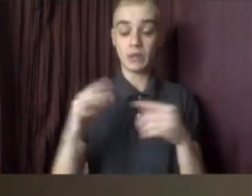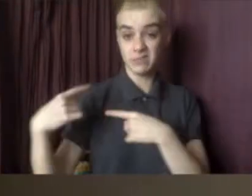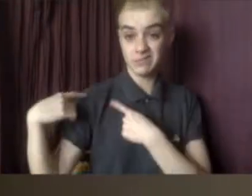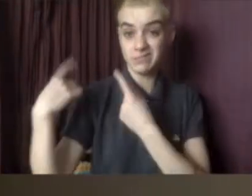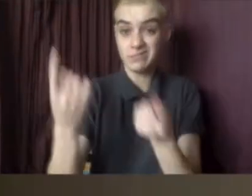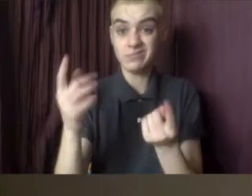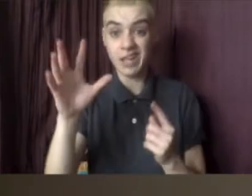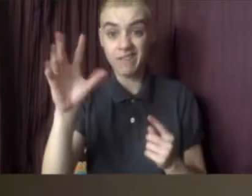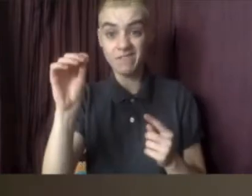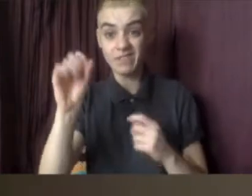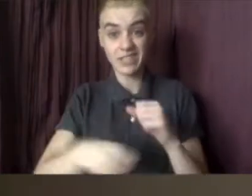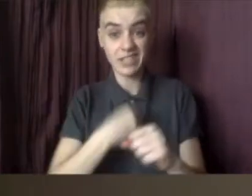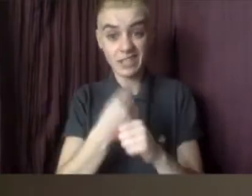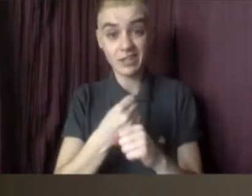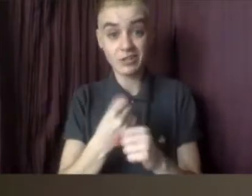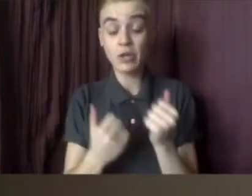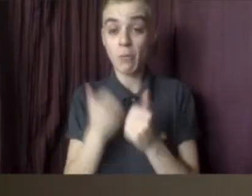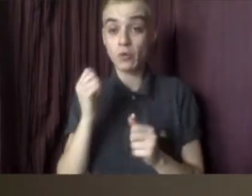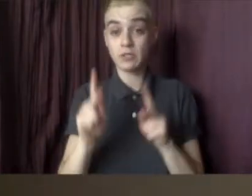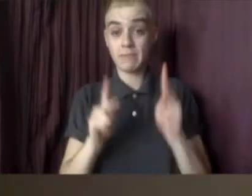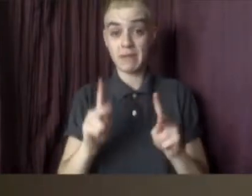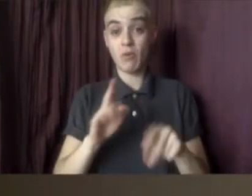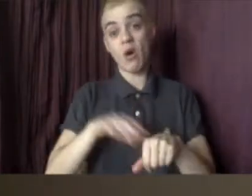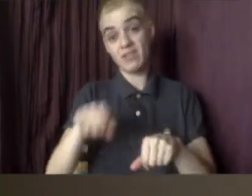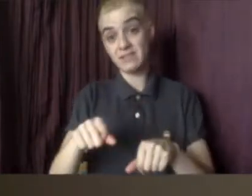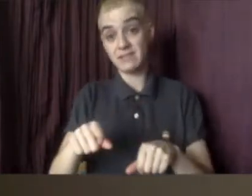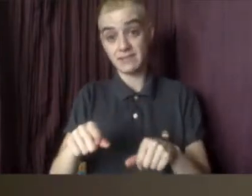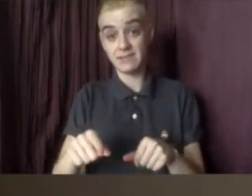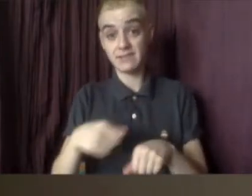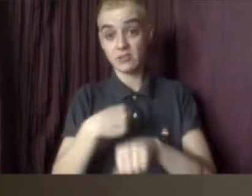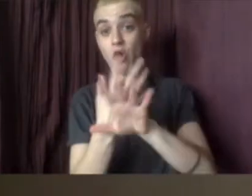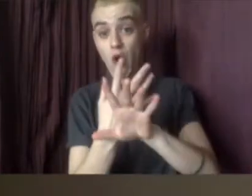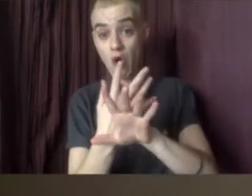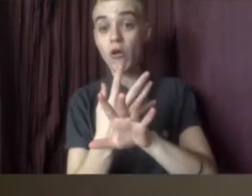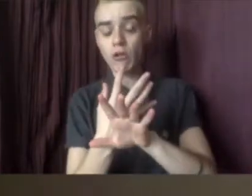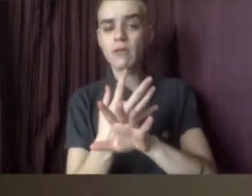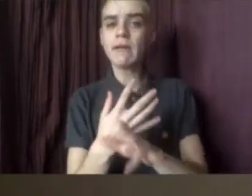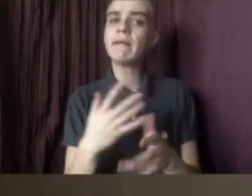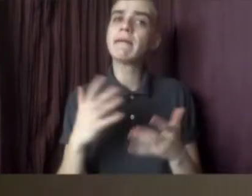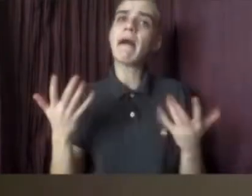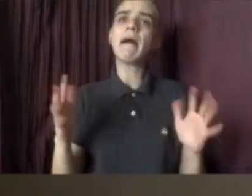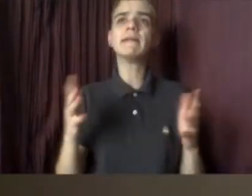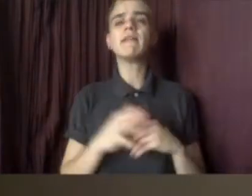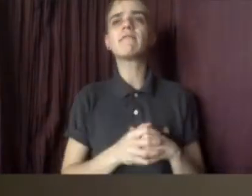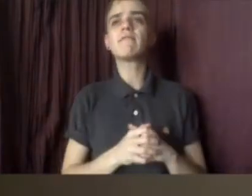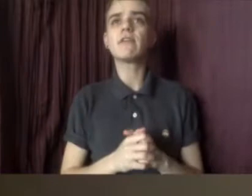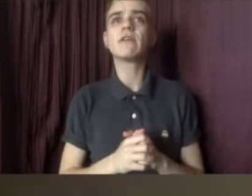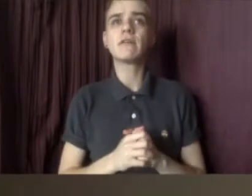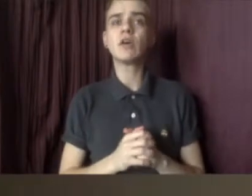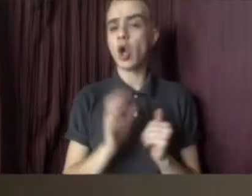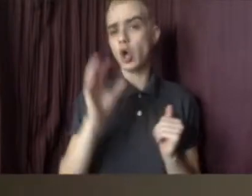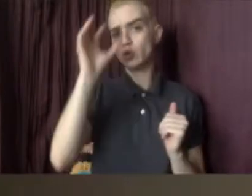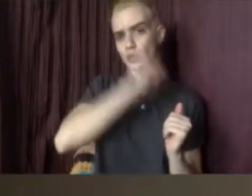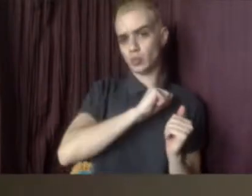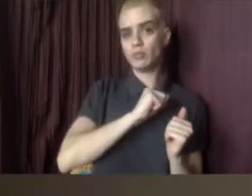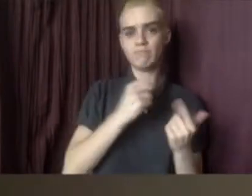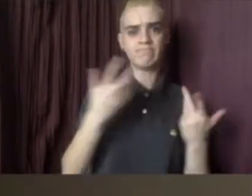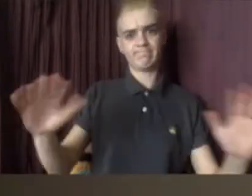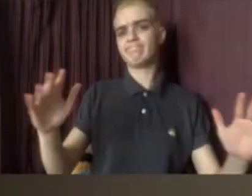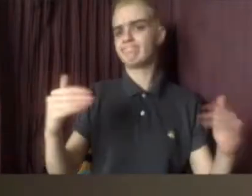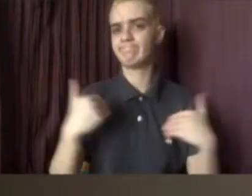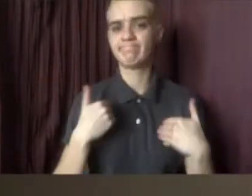really relatively recent in our nation's history. In practice, voting had always been treated as an